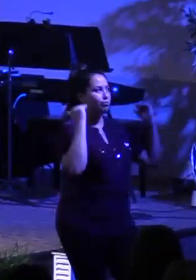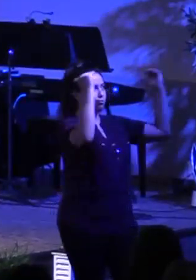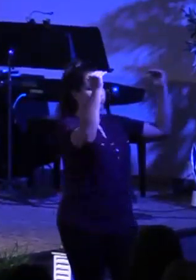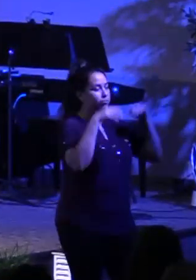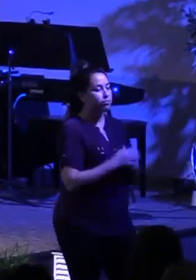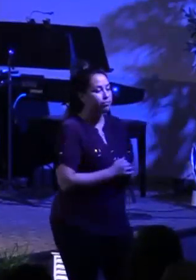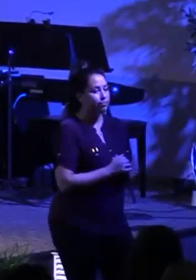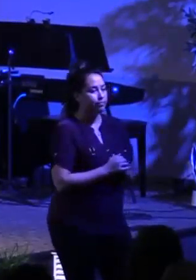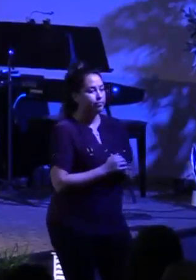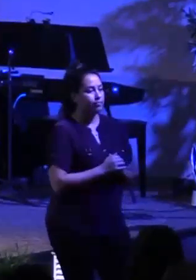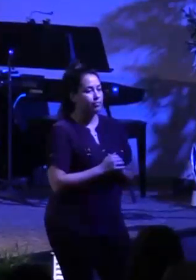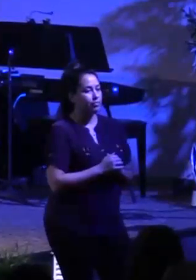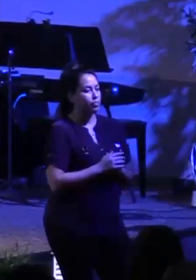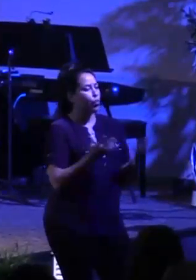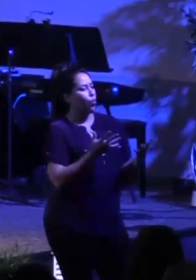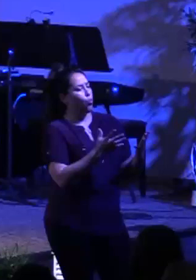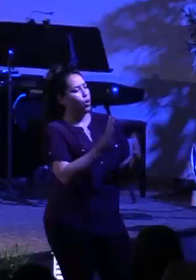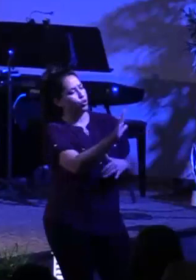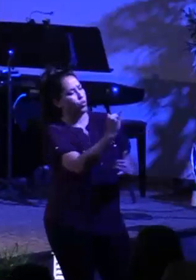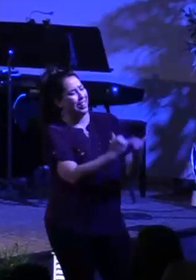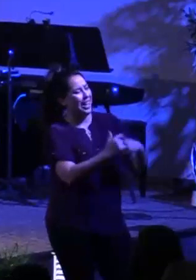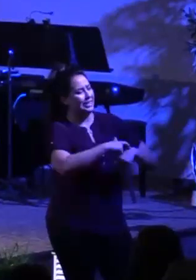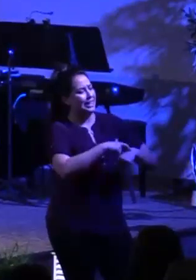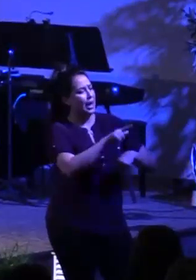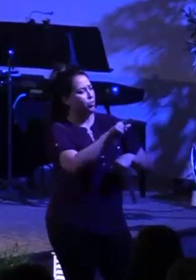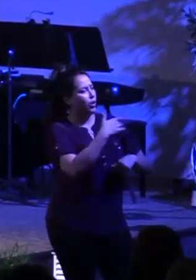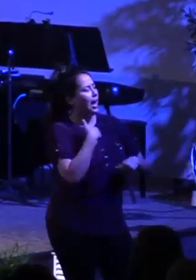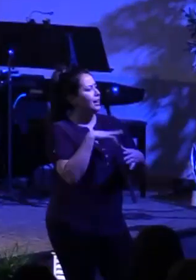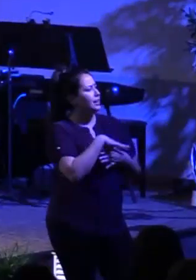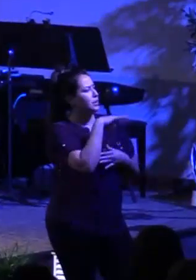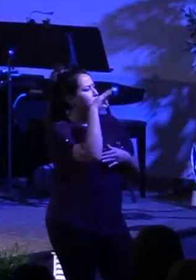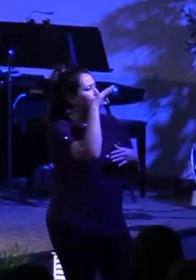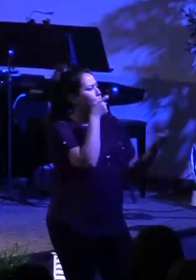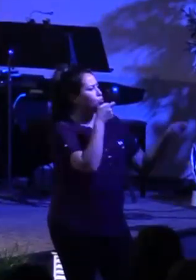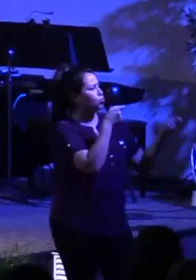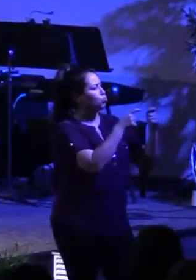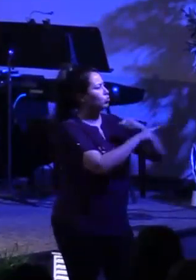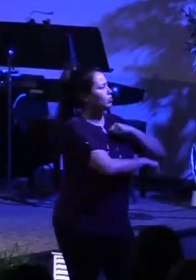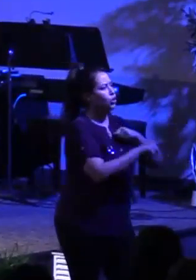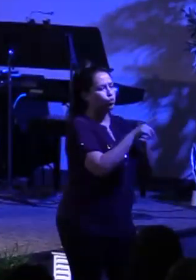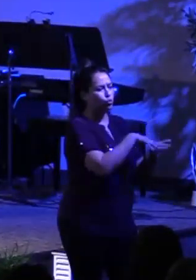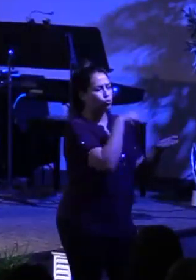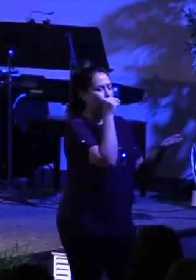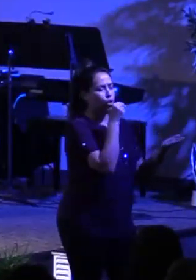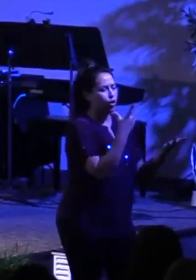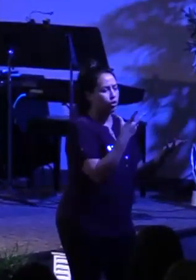What is the last spiritual discipline that you have mastered, invested in, tried to learn, apprenticed about?